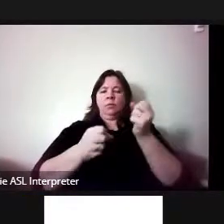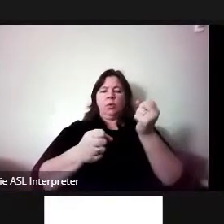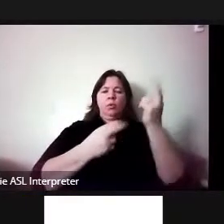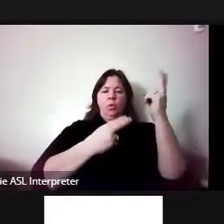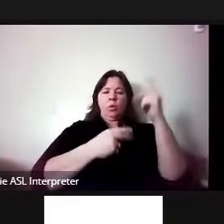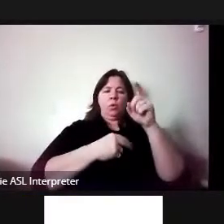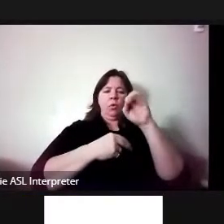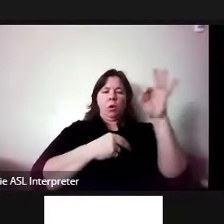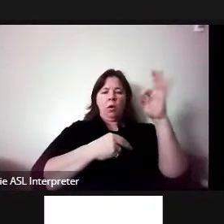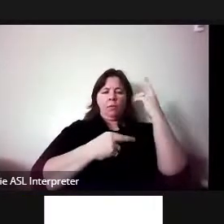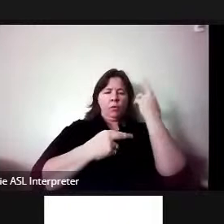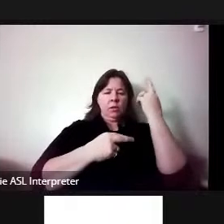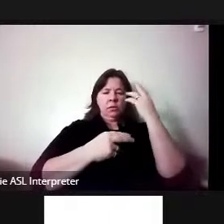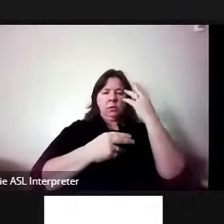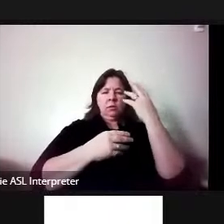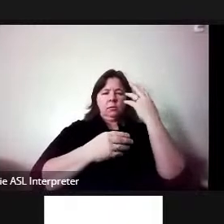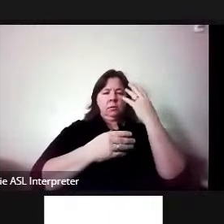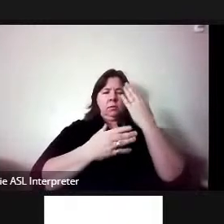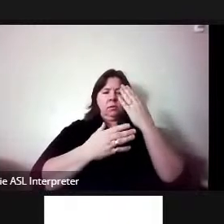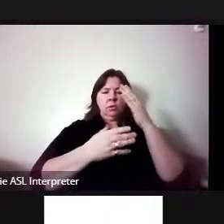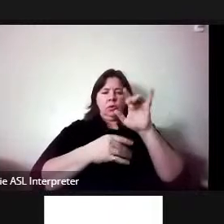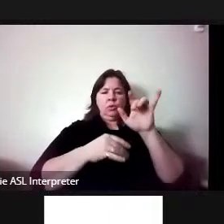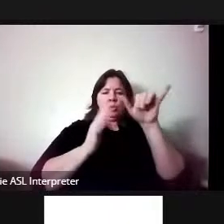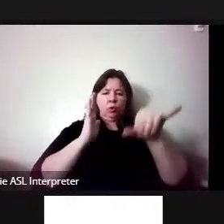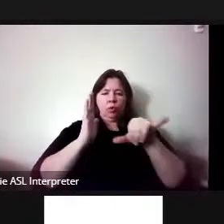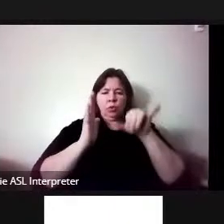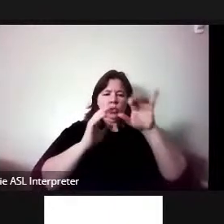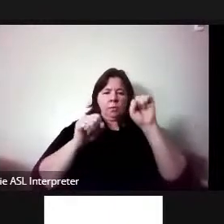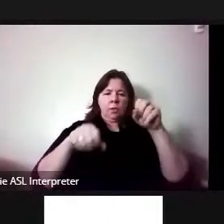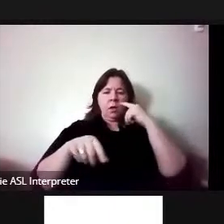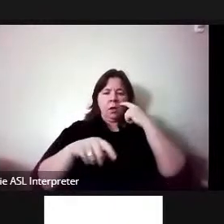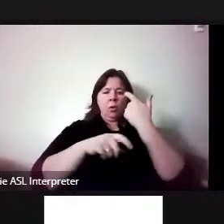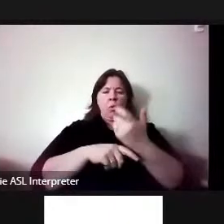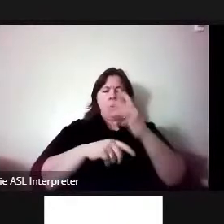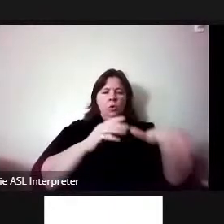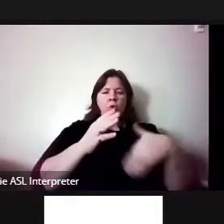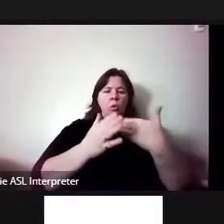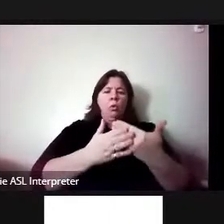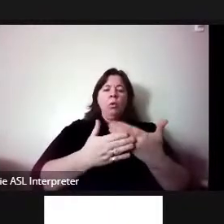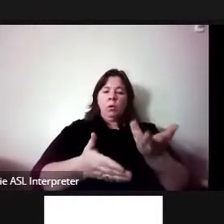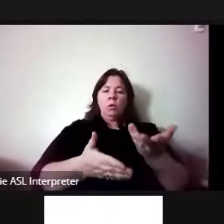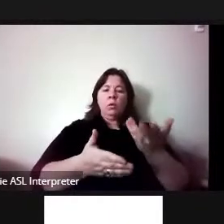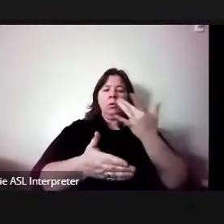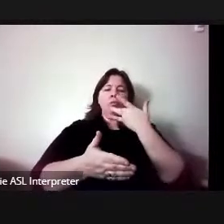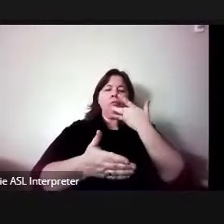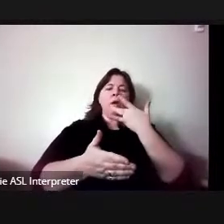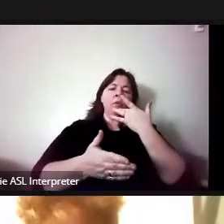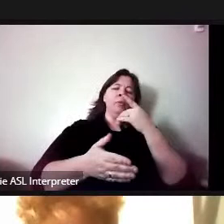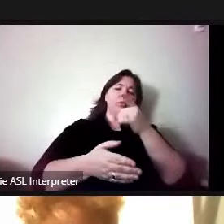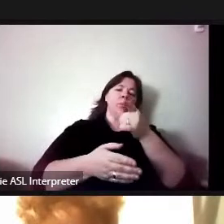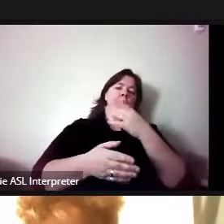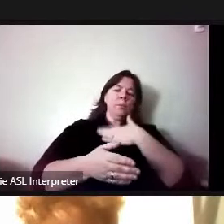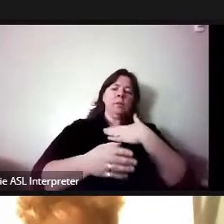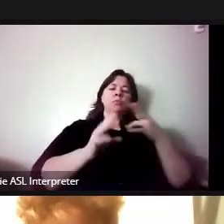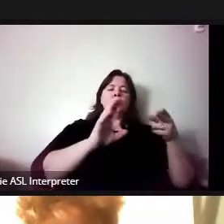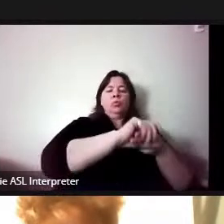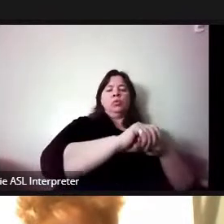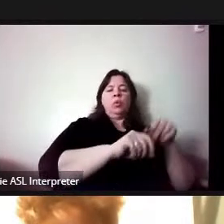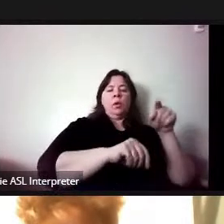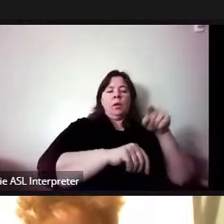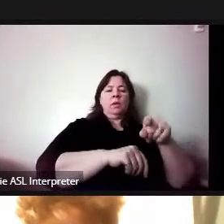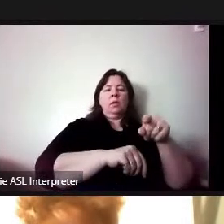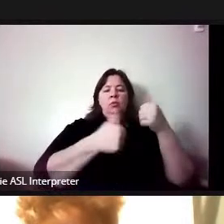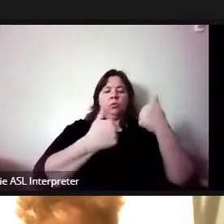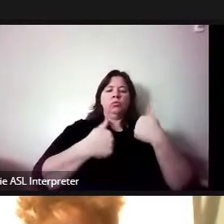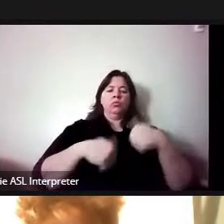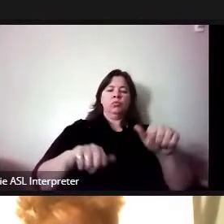Zoom, but for some reason on YouTube you can watch the whole thing. So please rather, you know, abandon